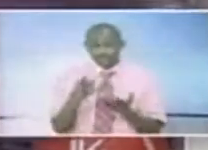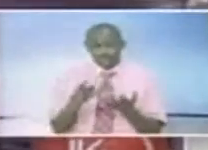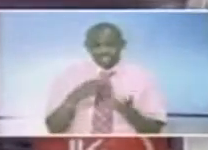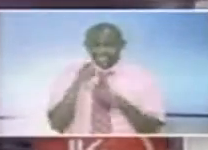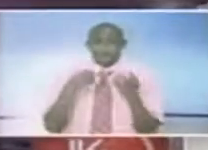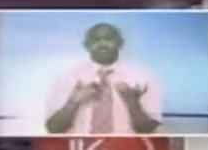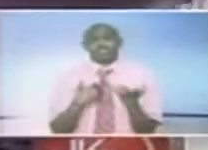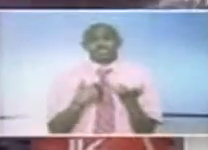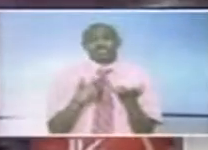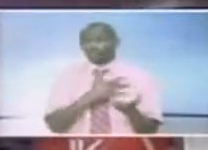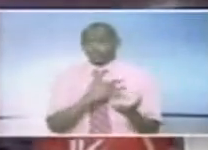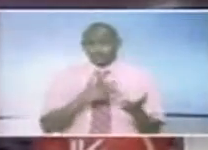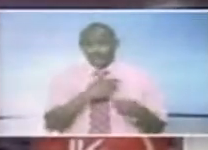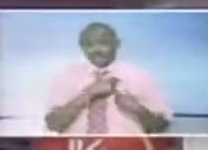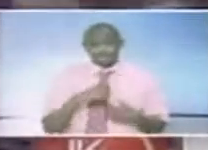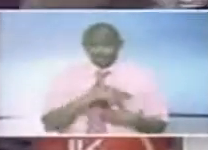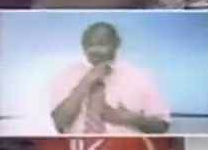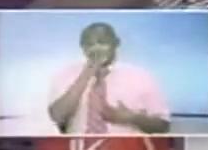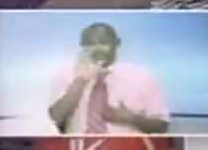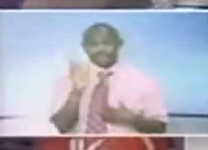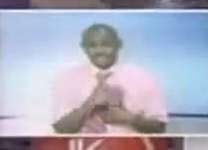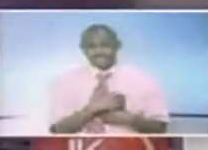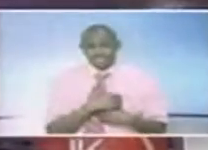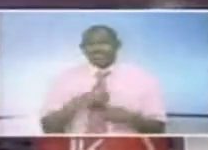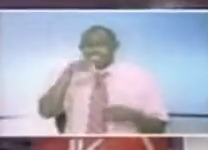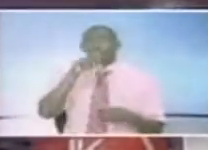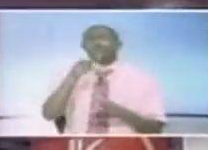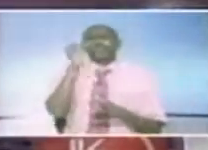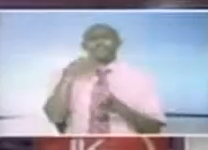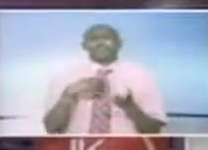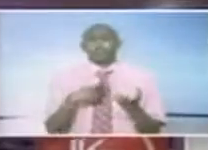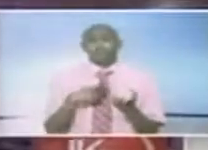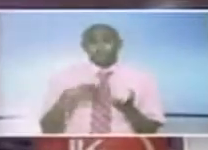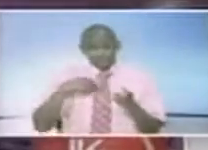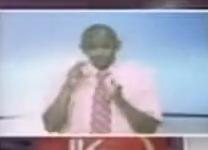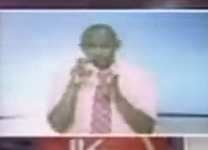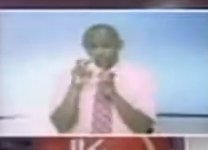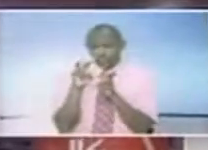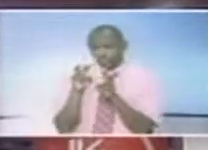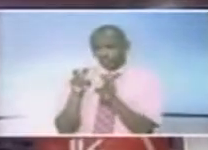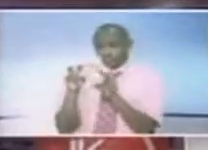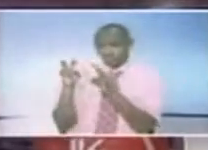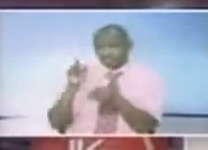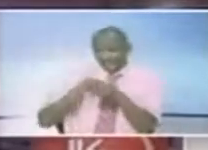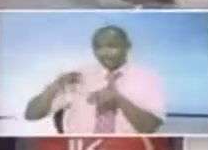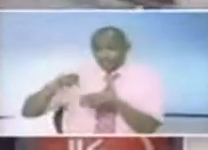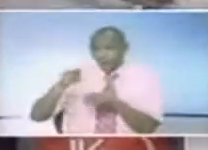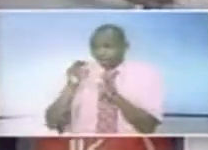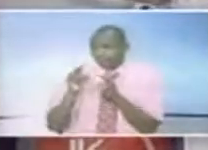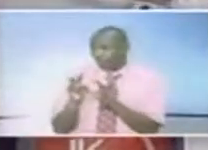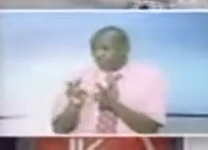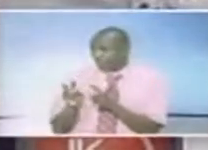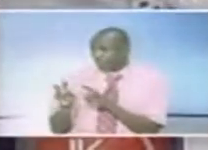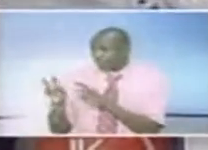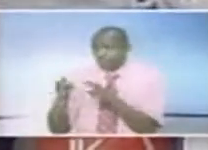so inspiring. Absolutely. Absolutely. Yes. So do you find people looking at you strangely when you walk into